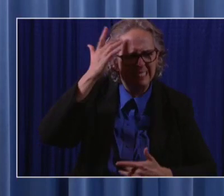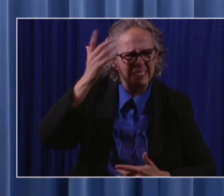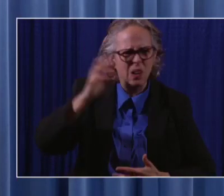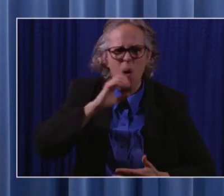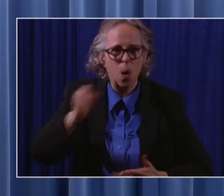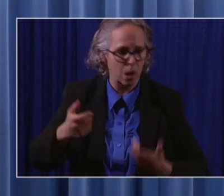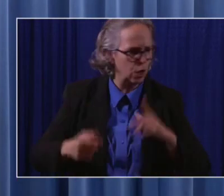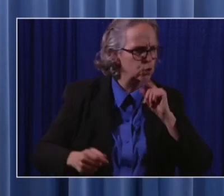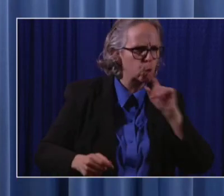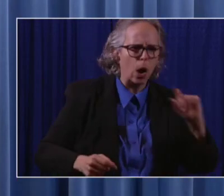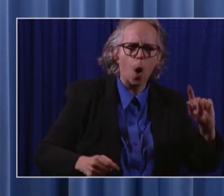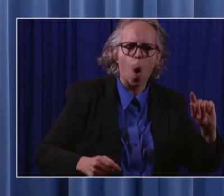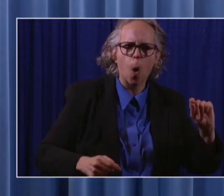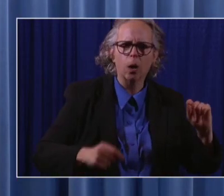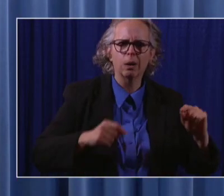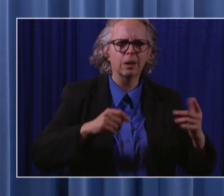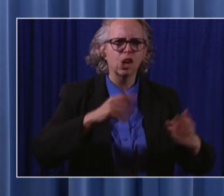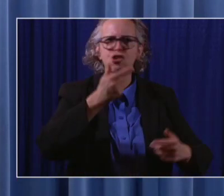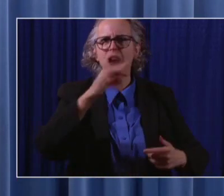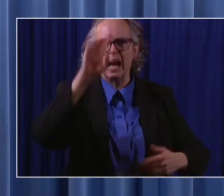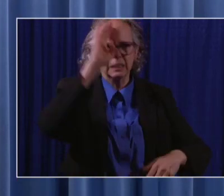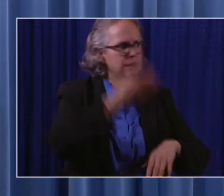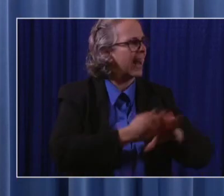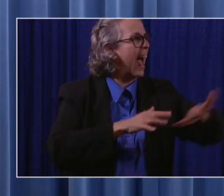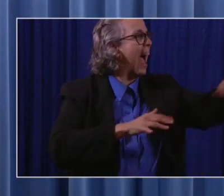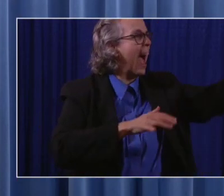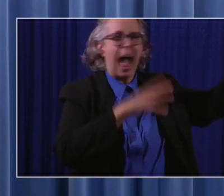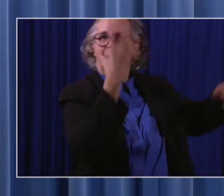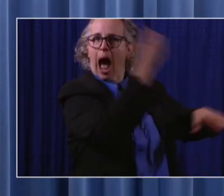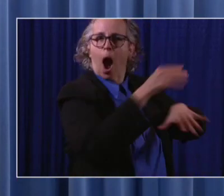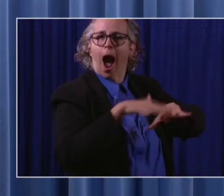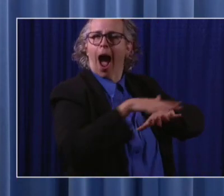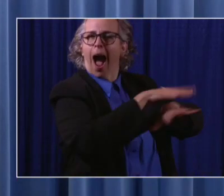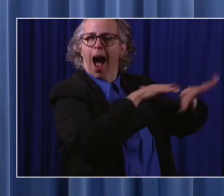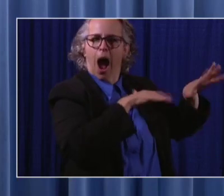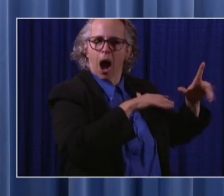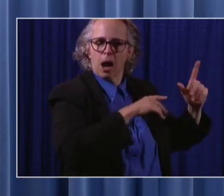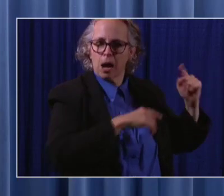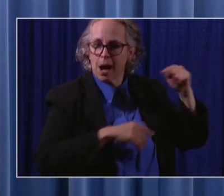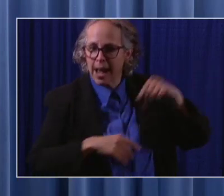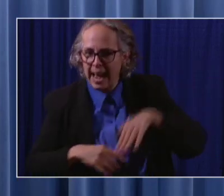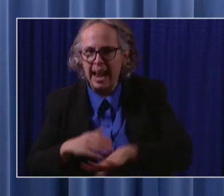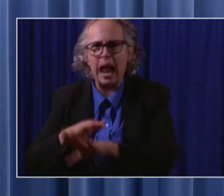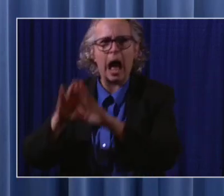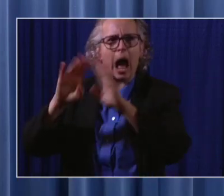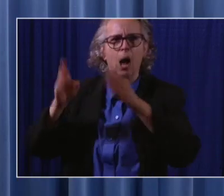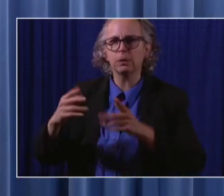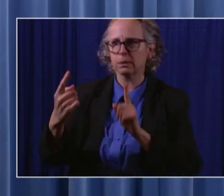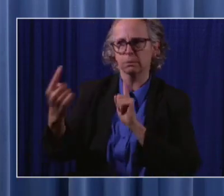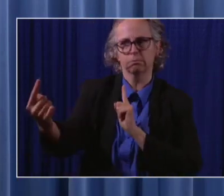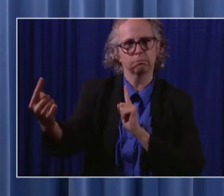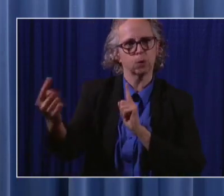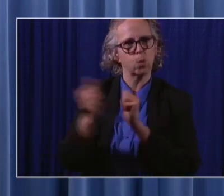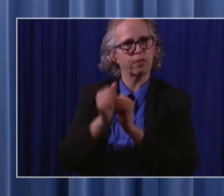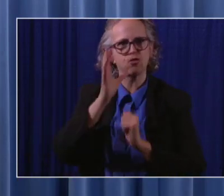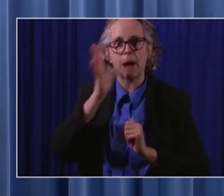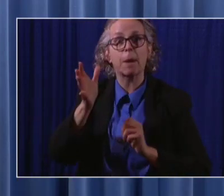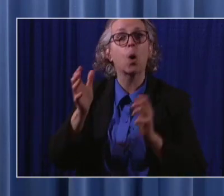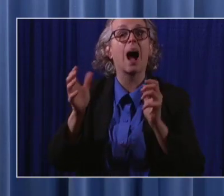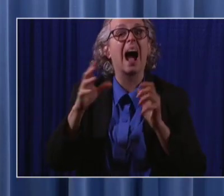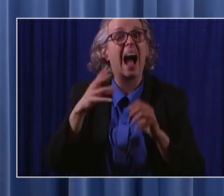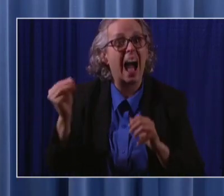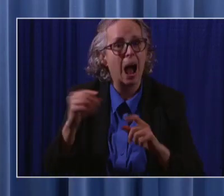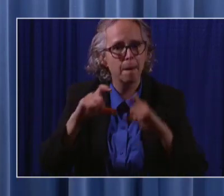out, if you go back in that home with grandmother, we just remind you, even though you're in your own home, the safest thing to do